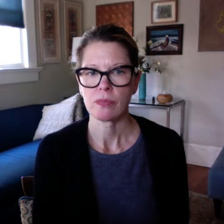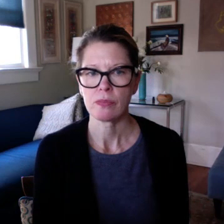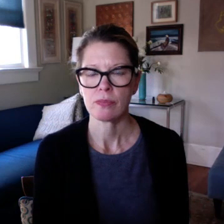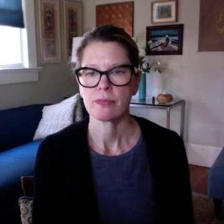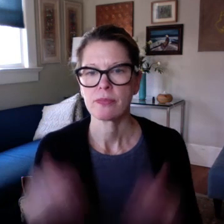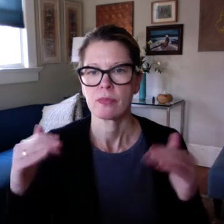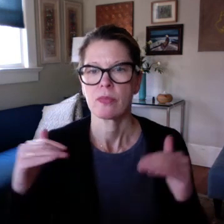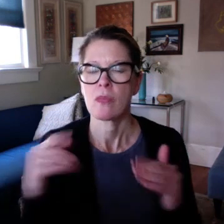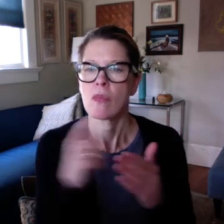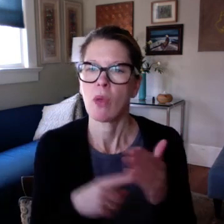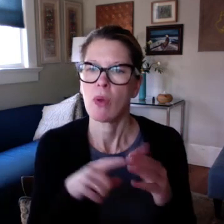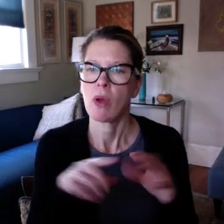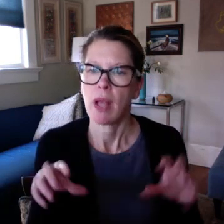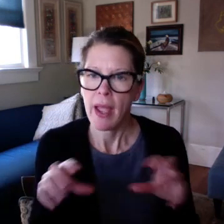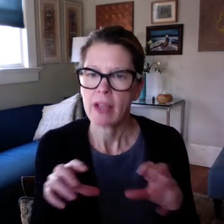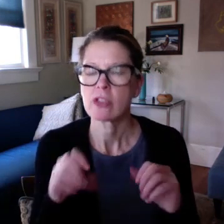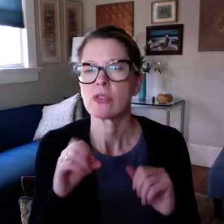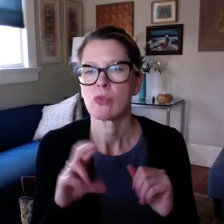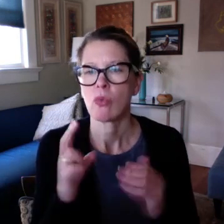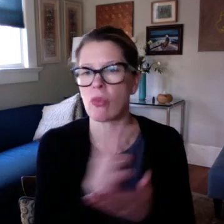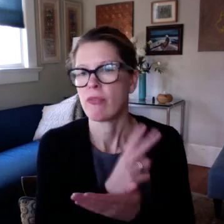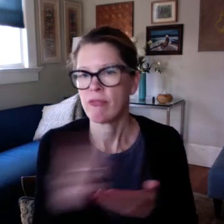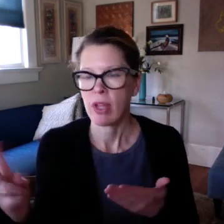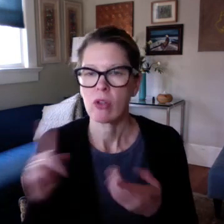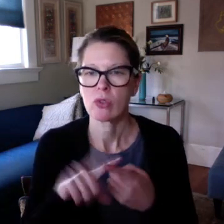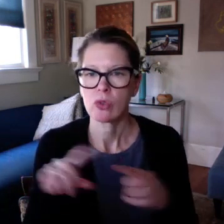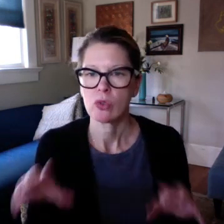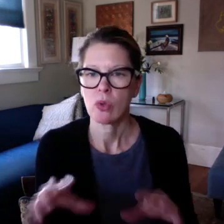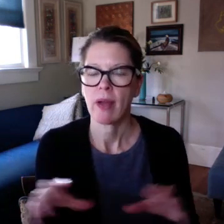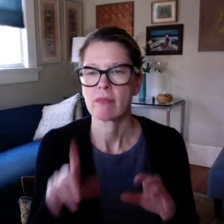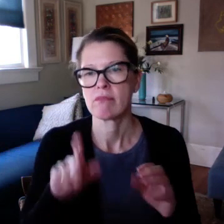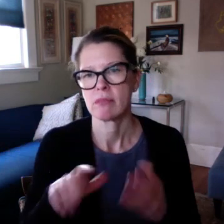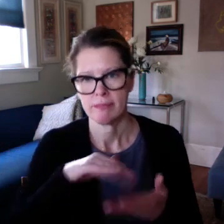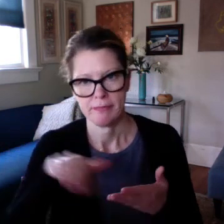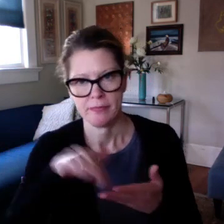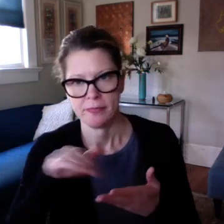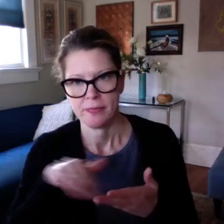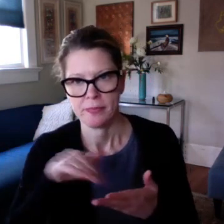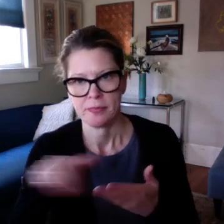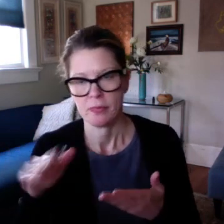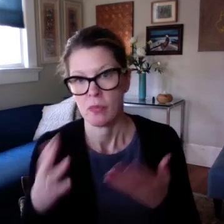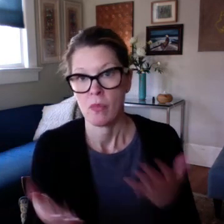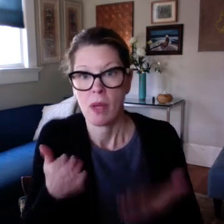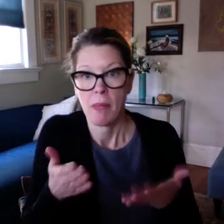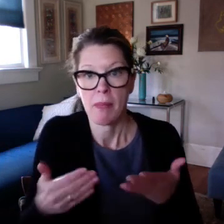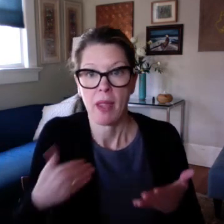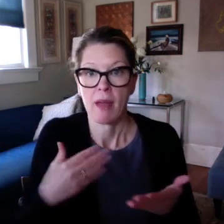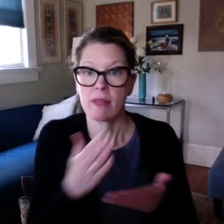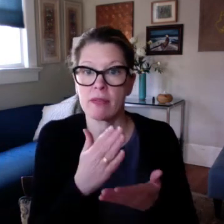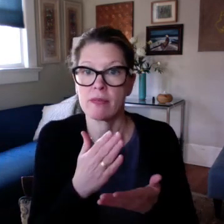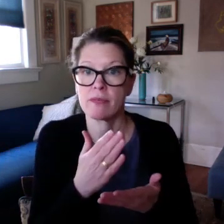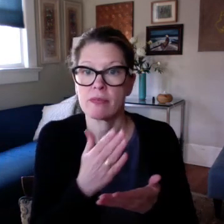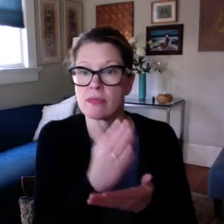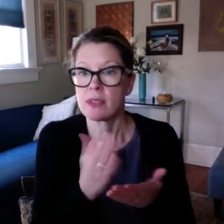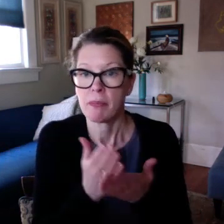What actions or failures to act need forgiveness? And are there things you need to do